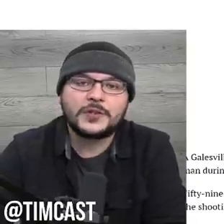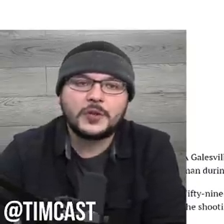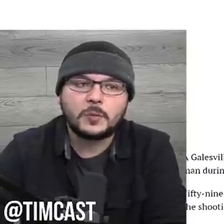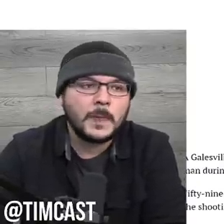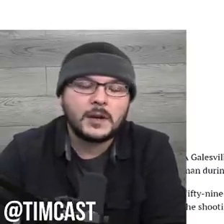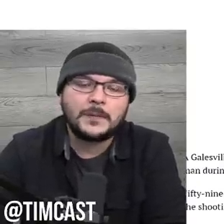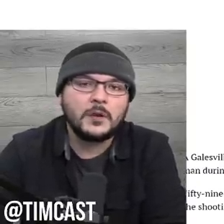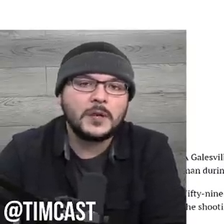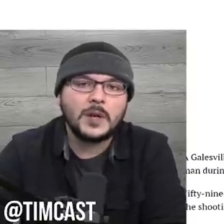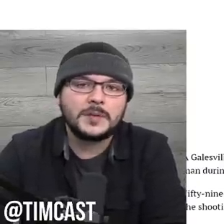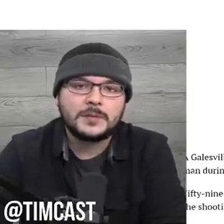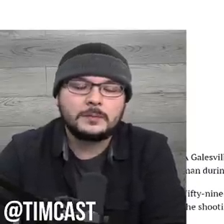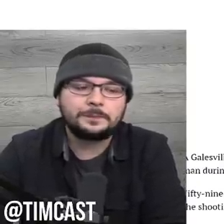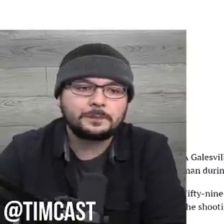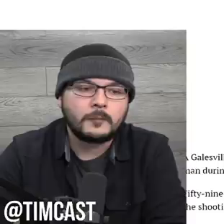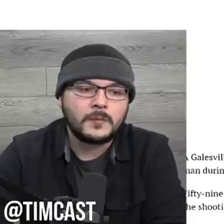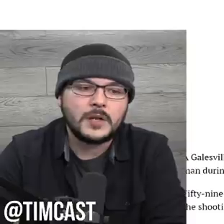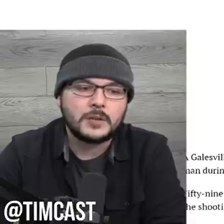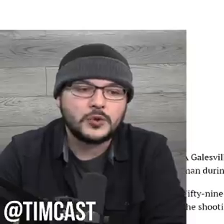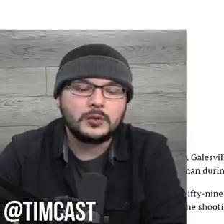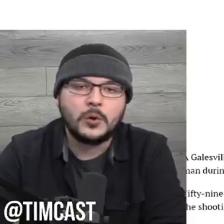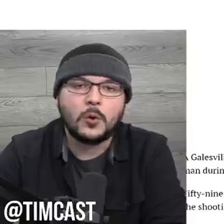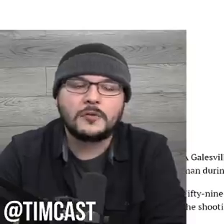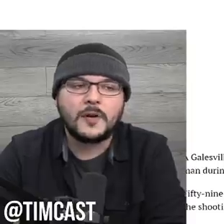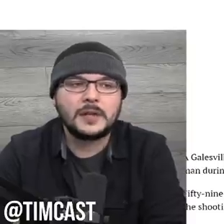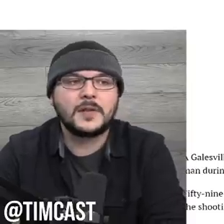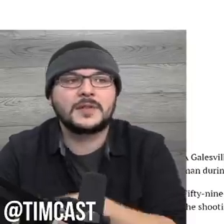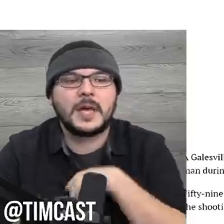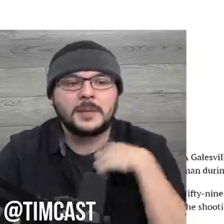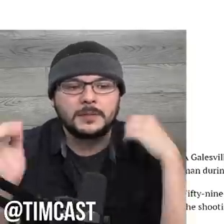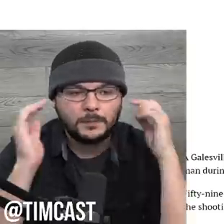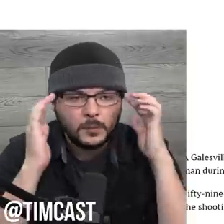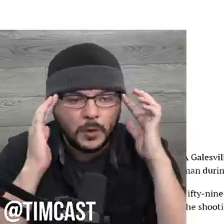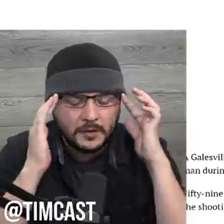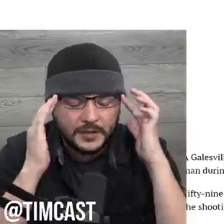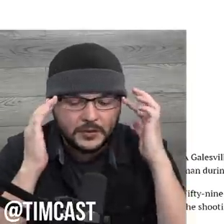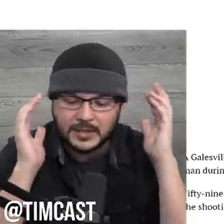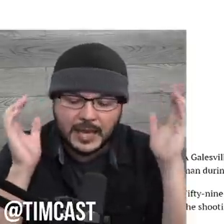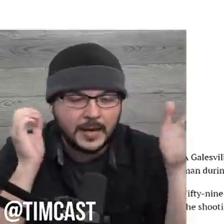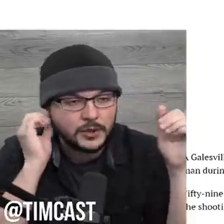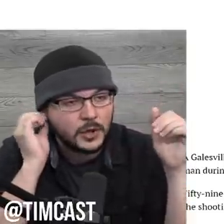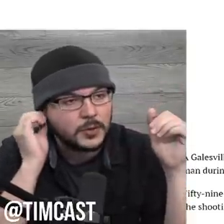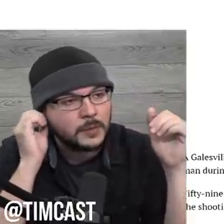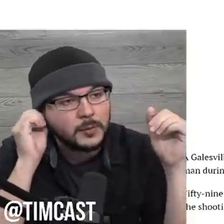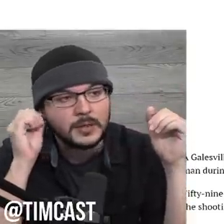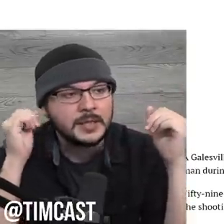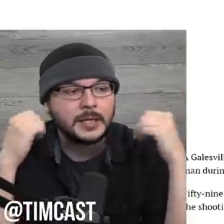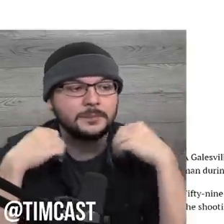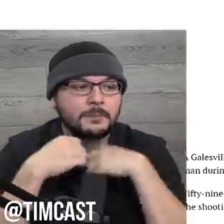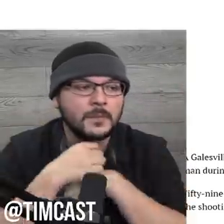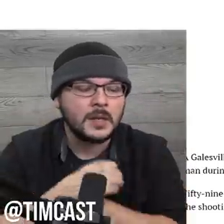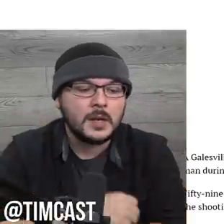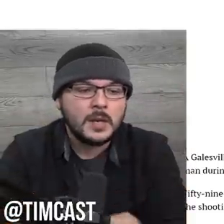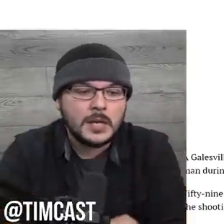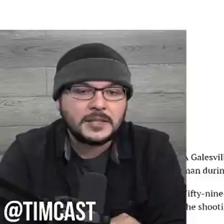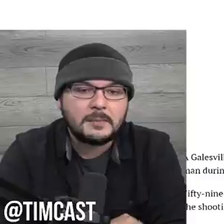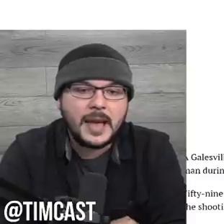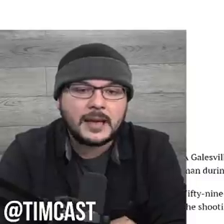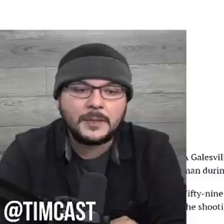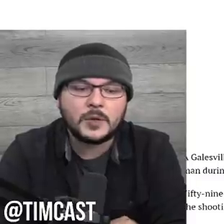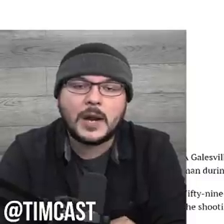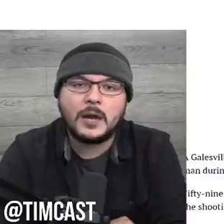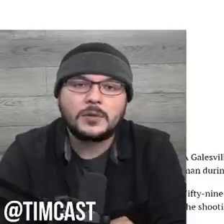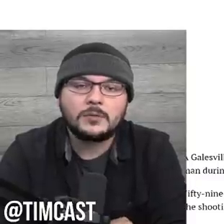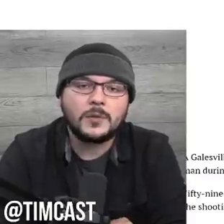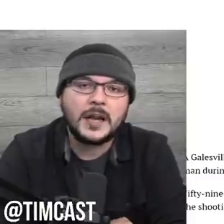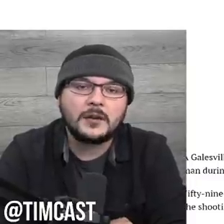for you, these first two, are not the only ones. There's some truly horrifying things happening. One of the videos I cannot show you. I really can't. It's